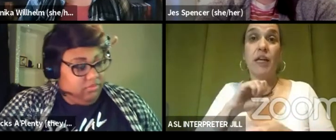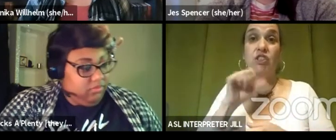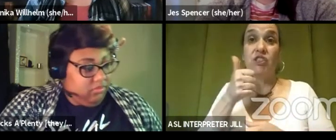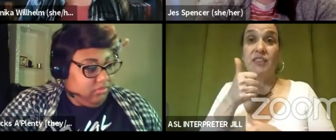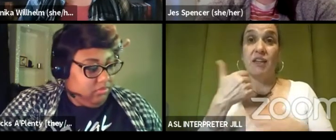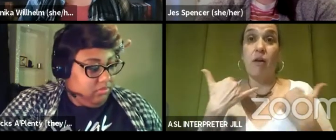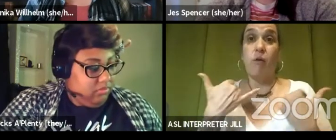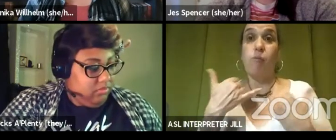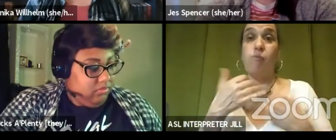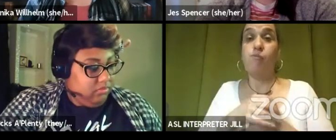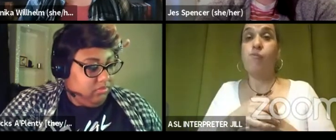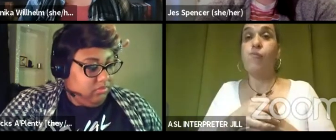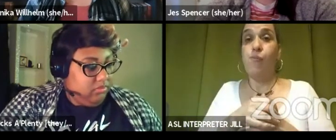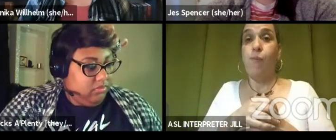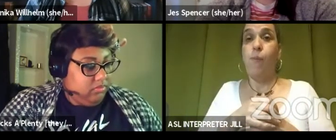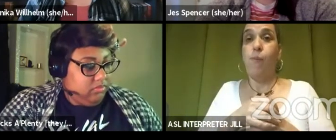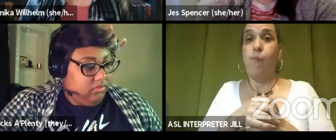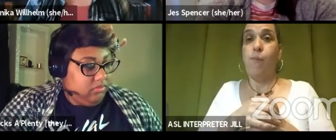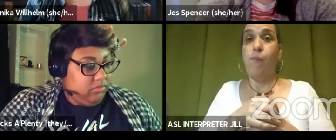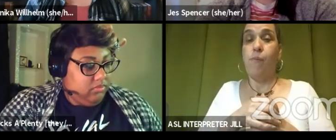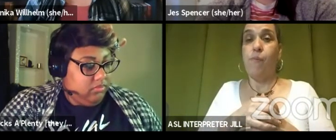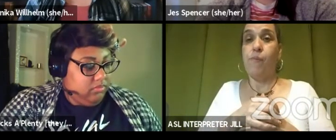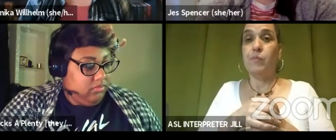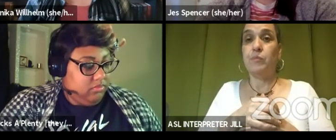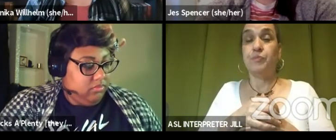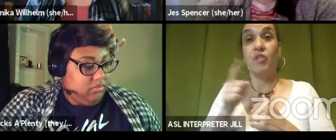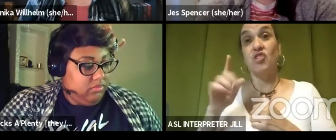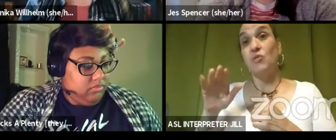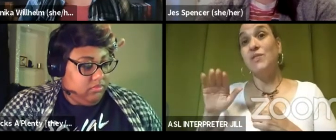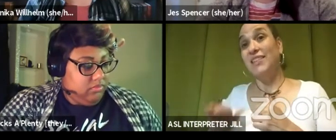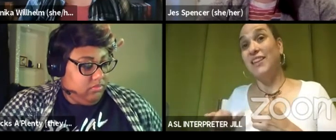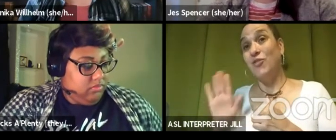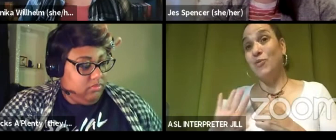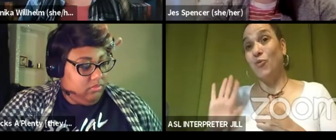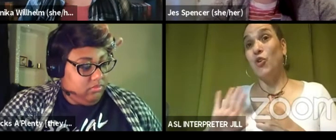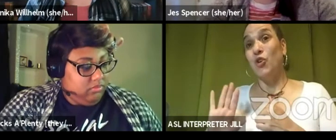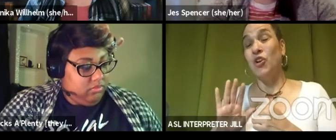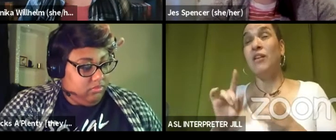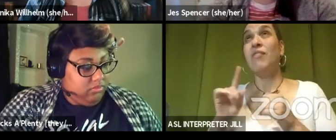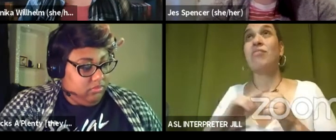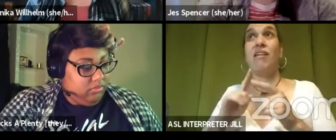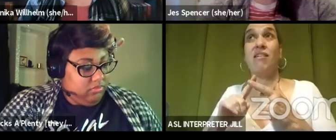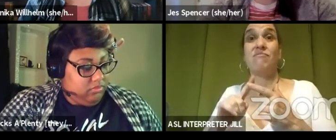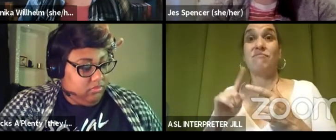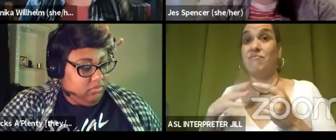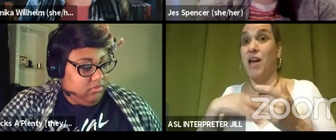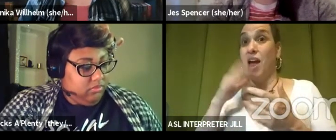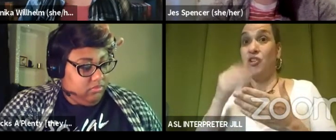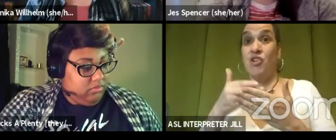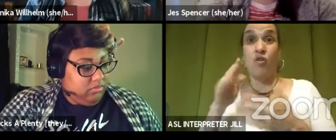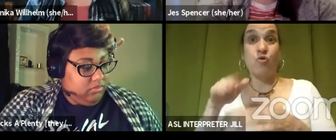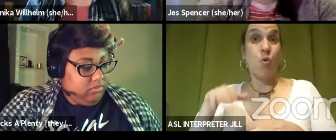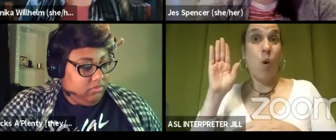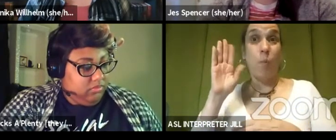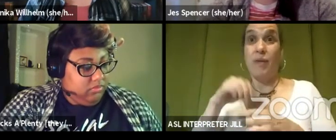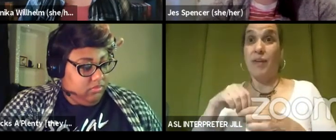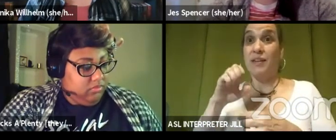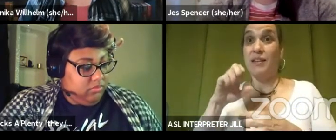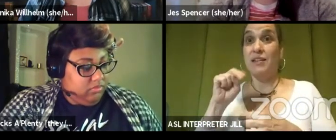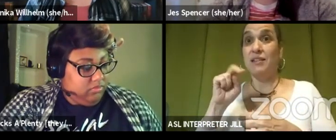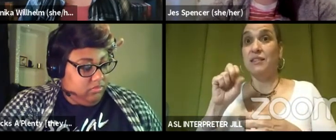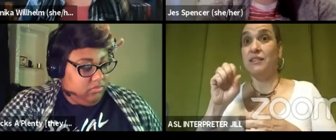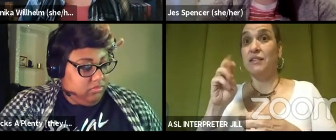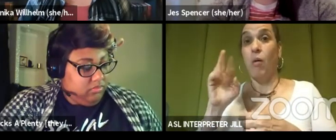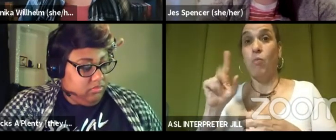was, you know, she was little and then has grown up in the ensemble that way. And so have all the other